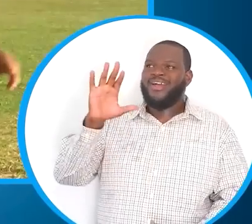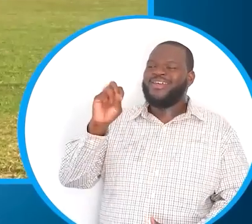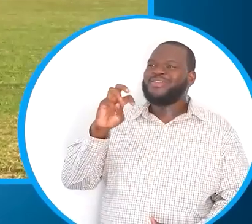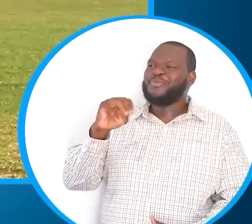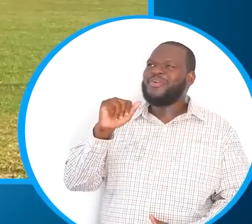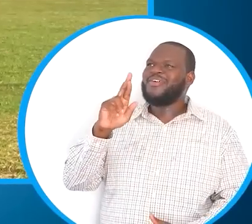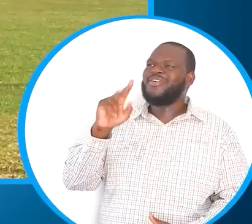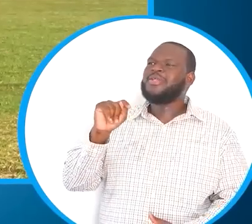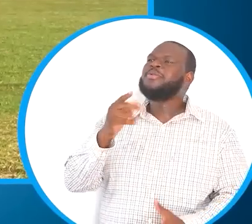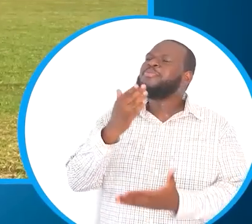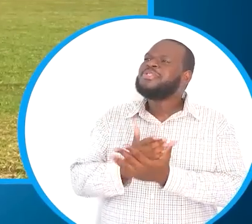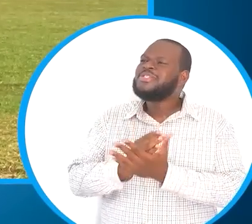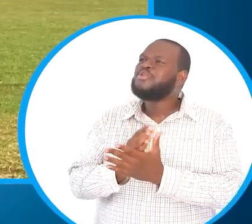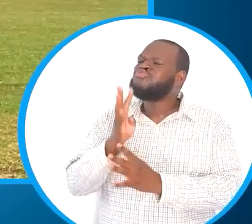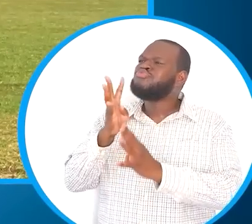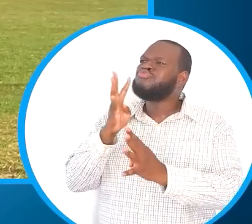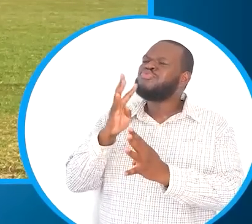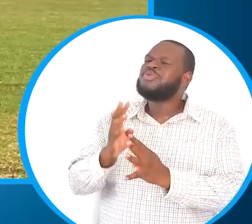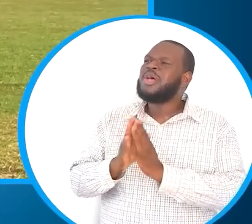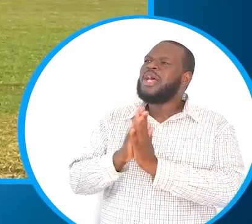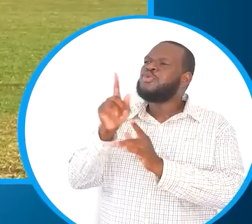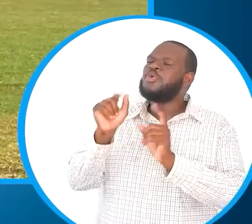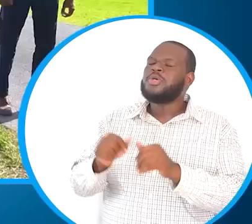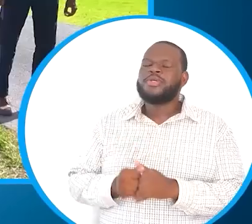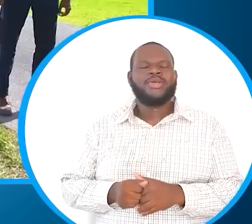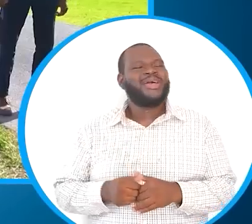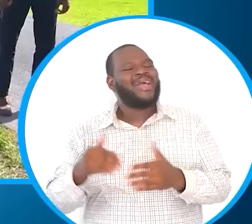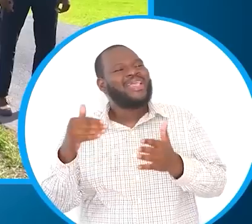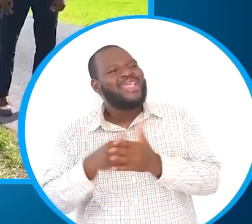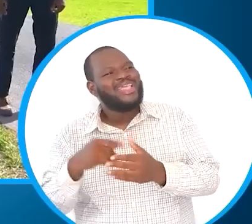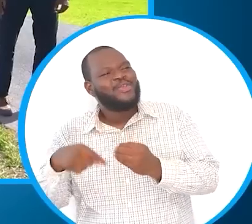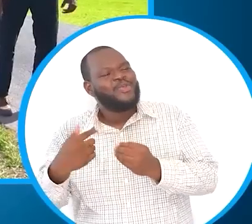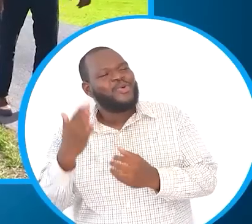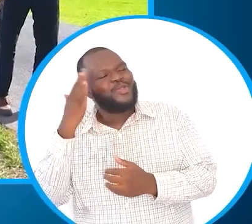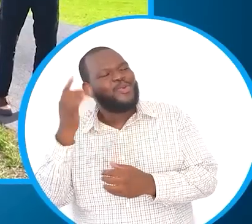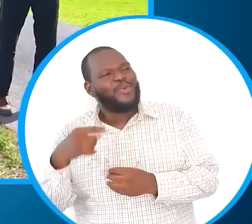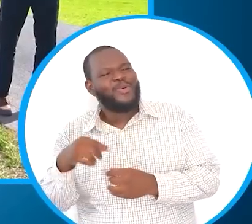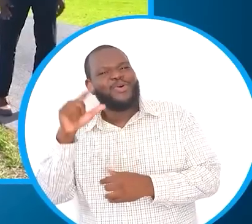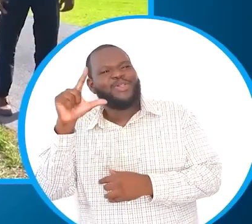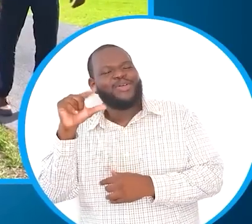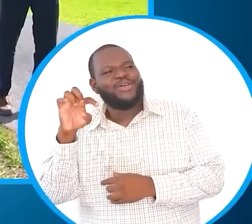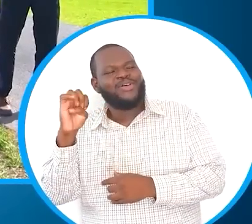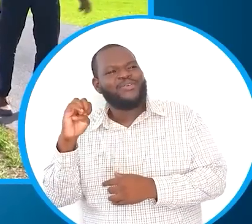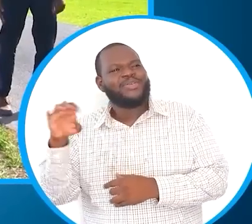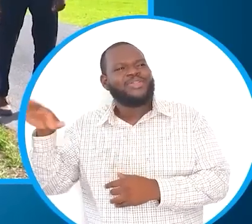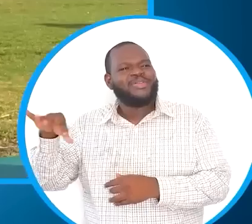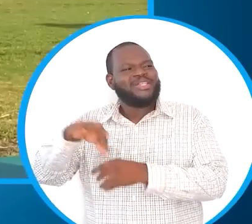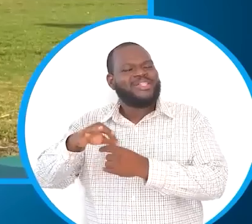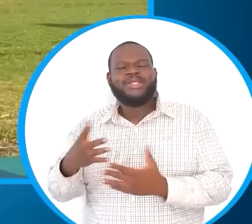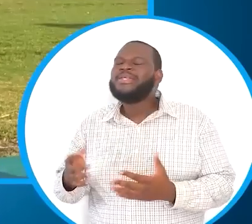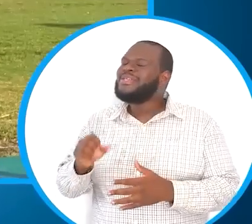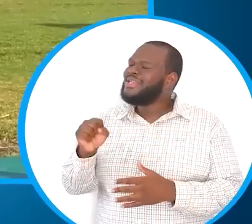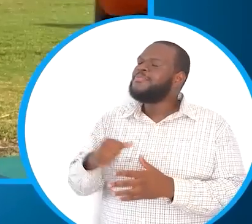Hi, Mr. Smart. Please stop a minute and just clarify this thing for me. Oh, Sunil, don't tell me it's local government questions again.